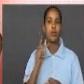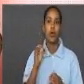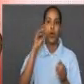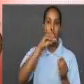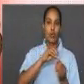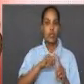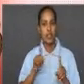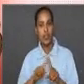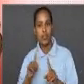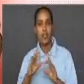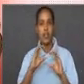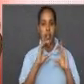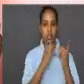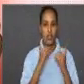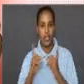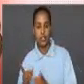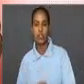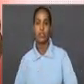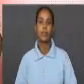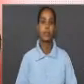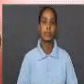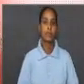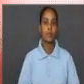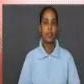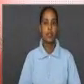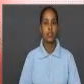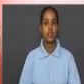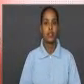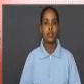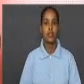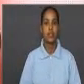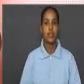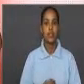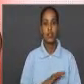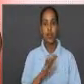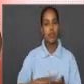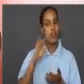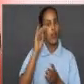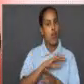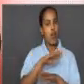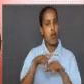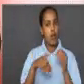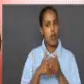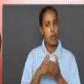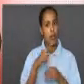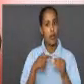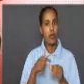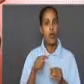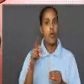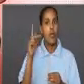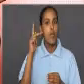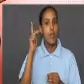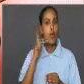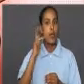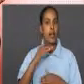also their different classifications. Since then, you have learned all about